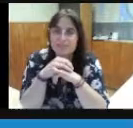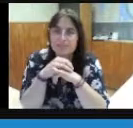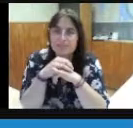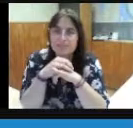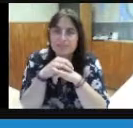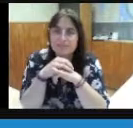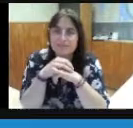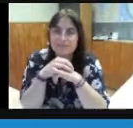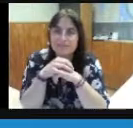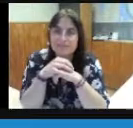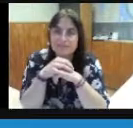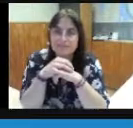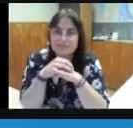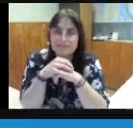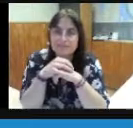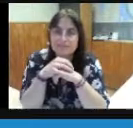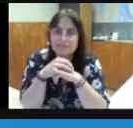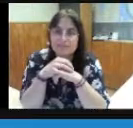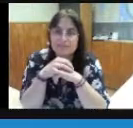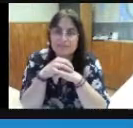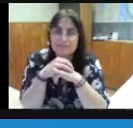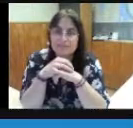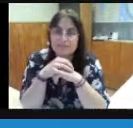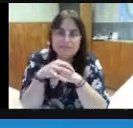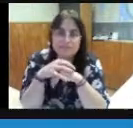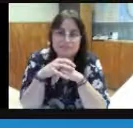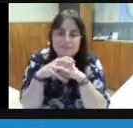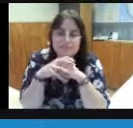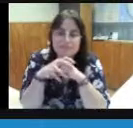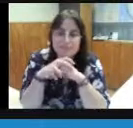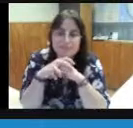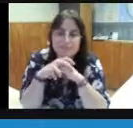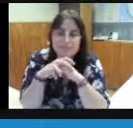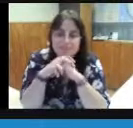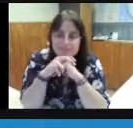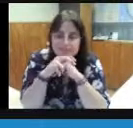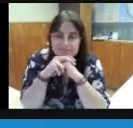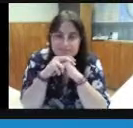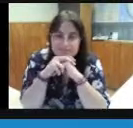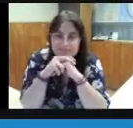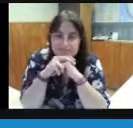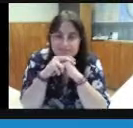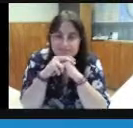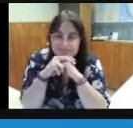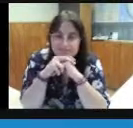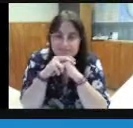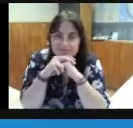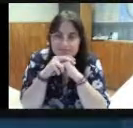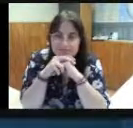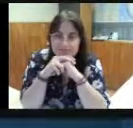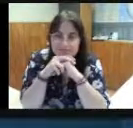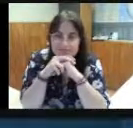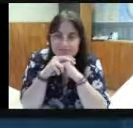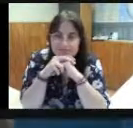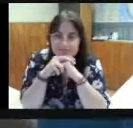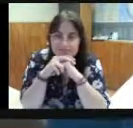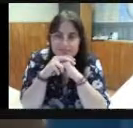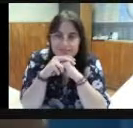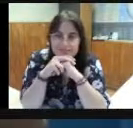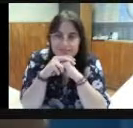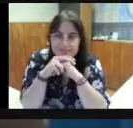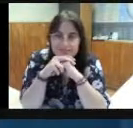Thank you very much. I'm very pleased to be here today. You said my name very nicely, actually, better than me. Great, thank